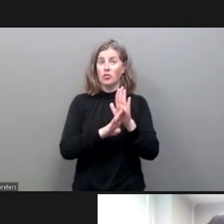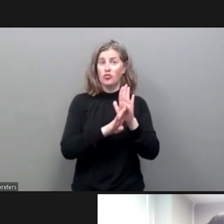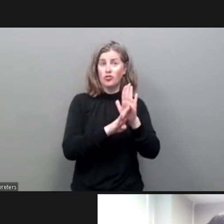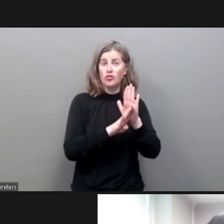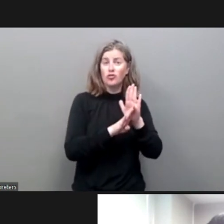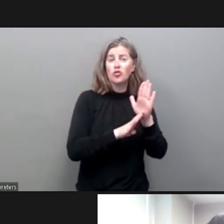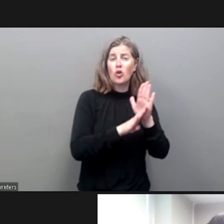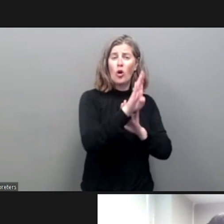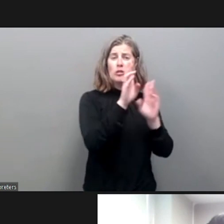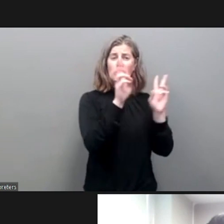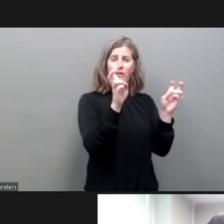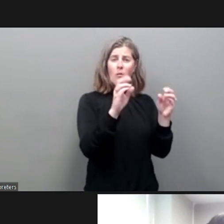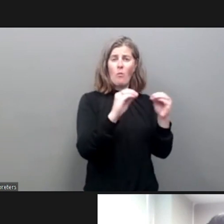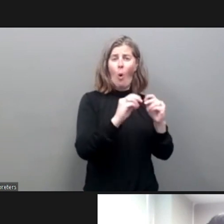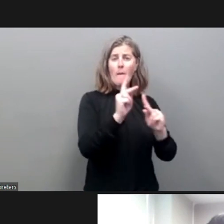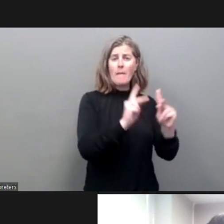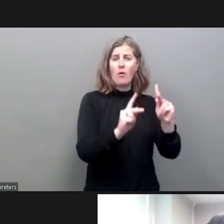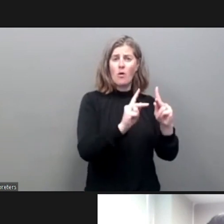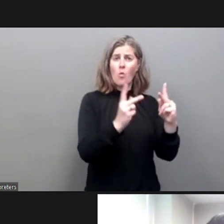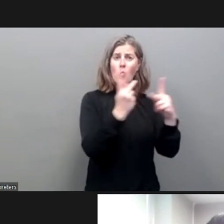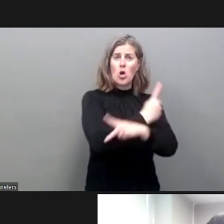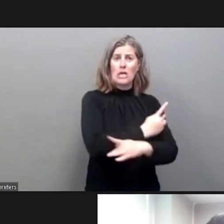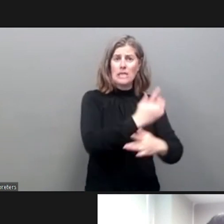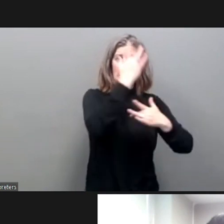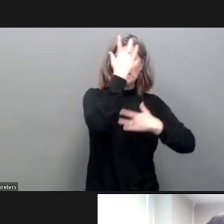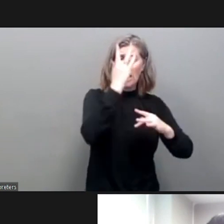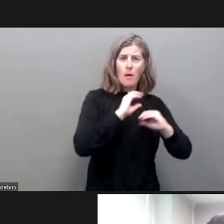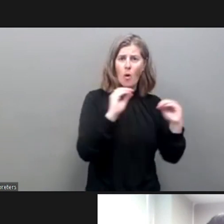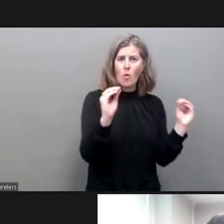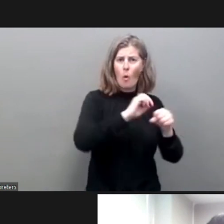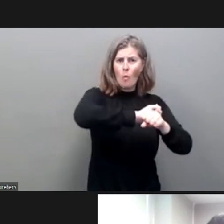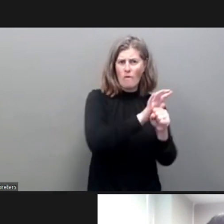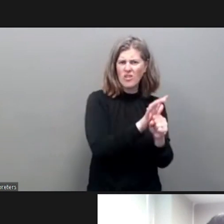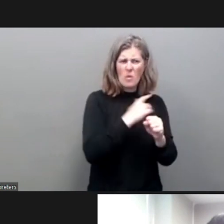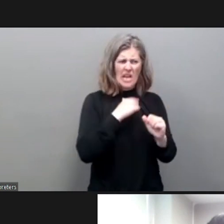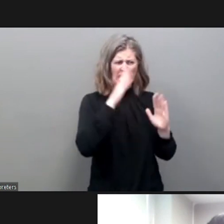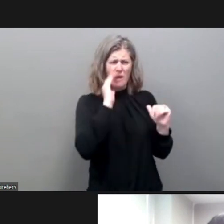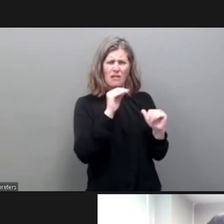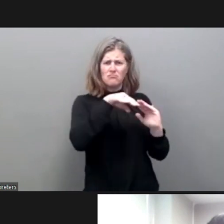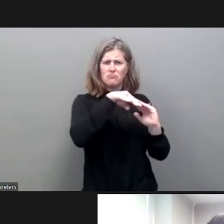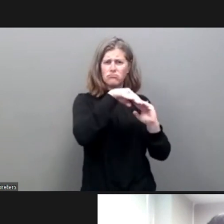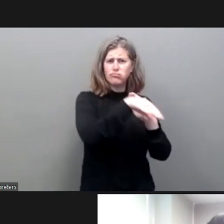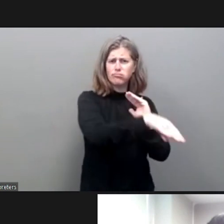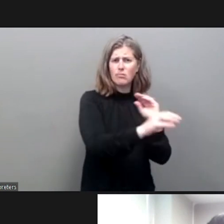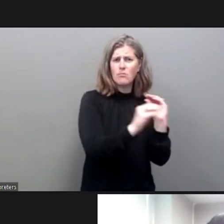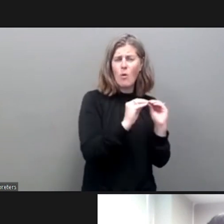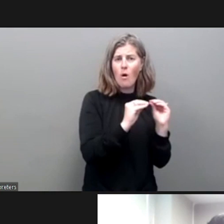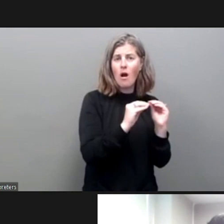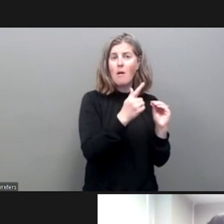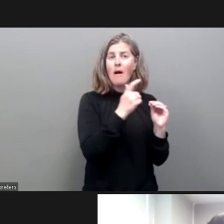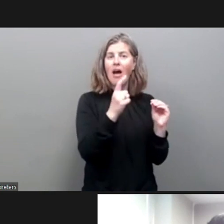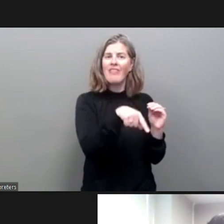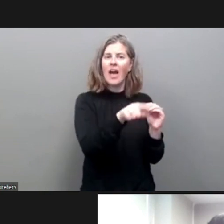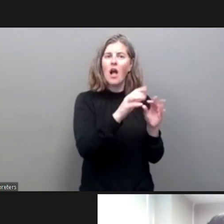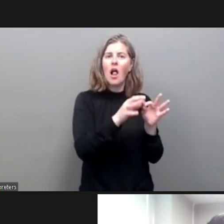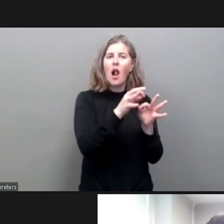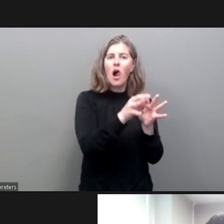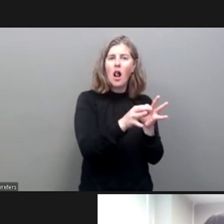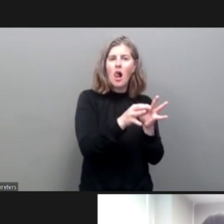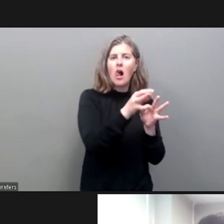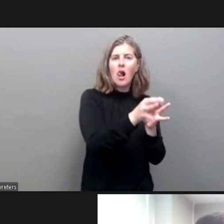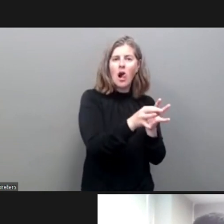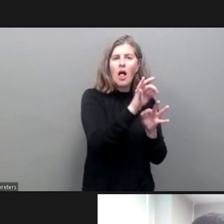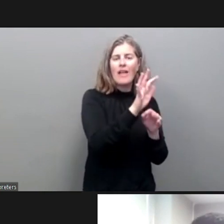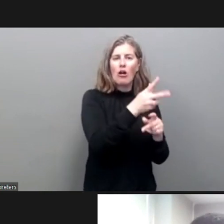more people, frankly, than we were expecting to see because of the degree to